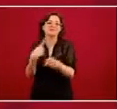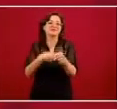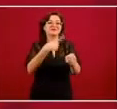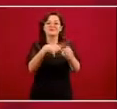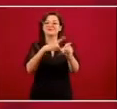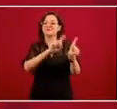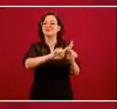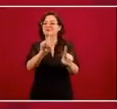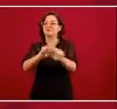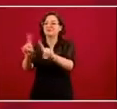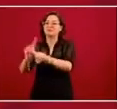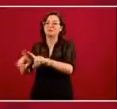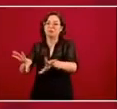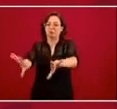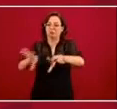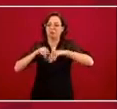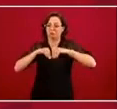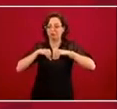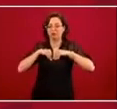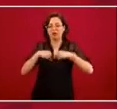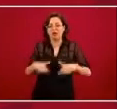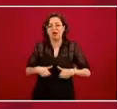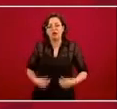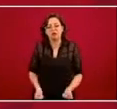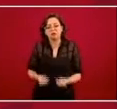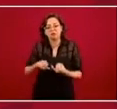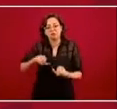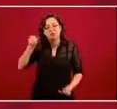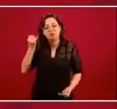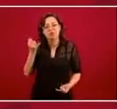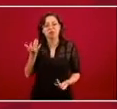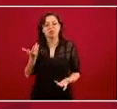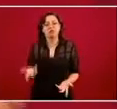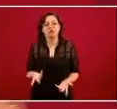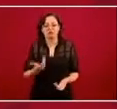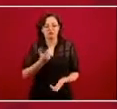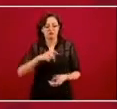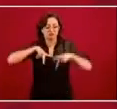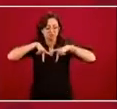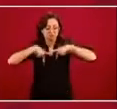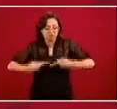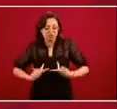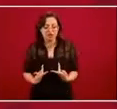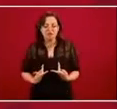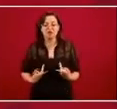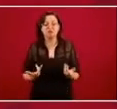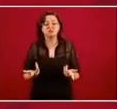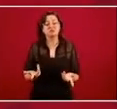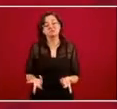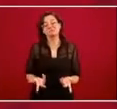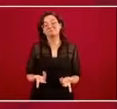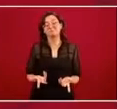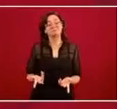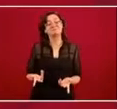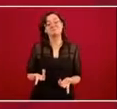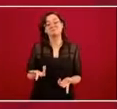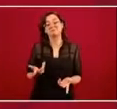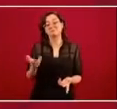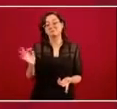other infectious disease, I would say yes, malnourishment is a risk factor.